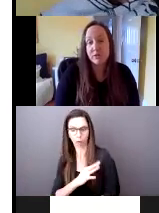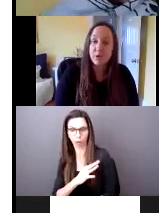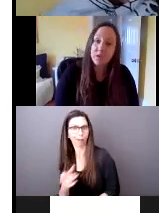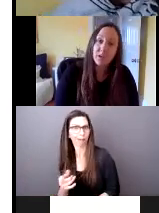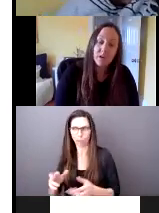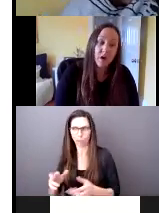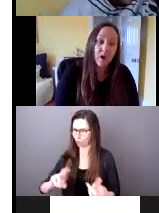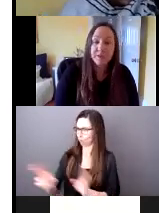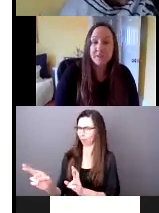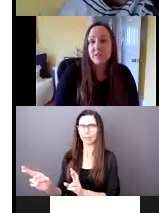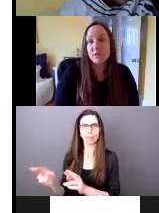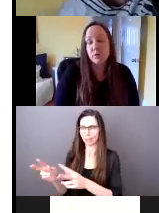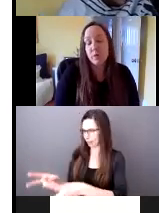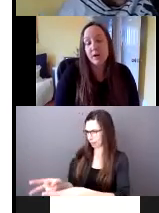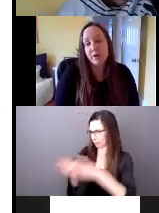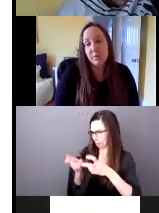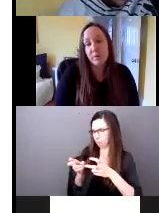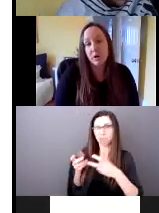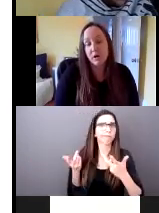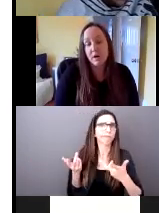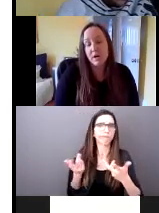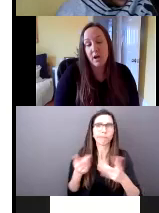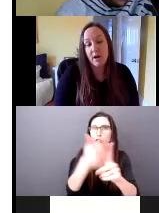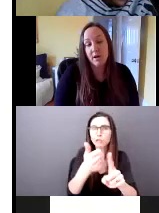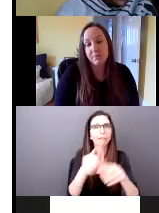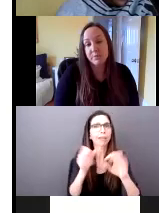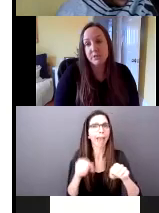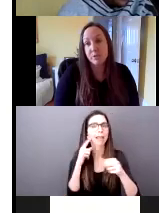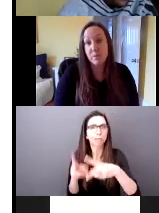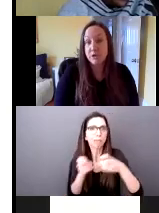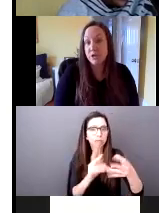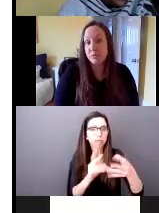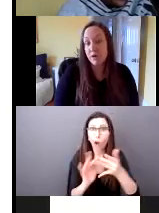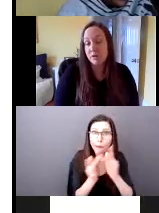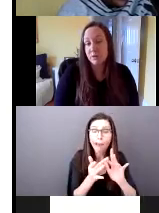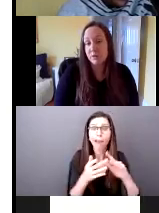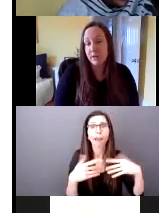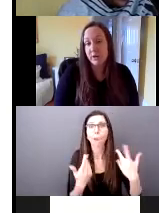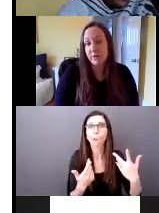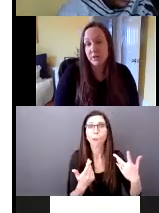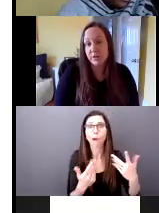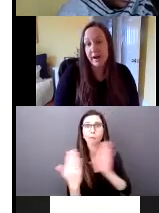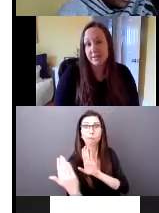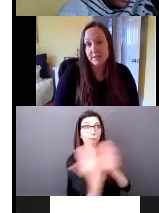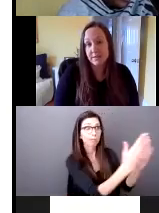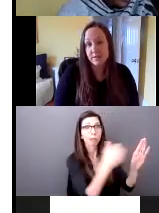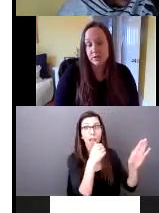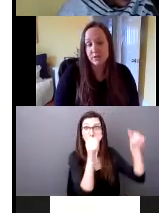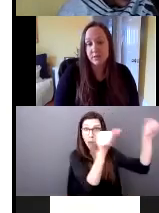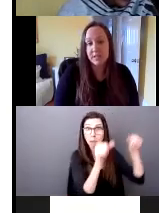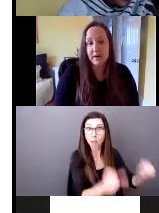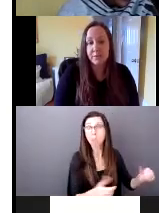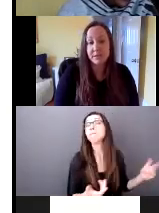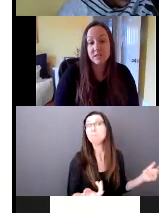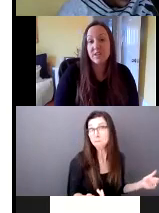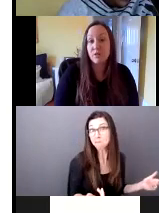your community offices or wherever you might work, to remind you, but also the caregivers that are accessing the